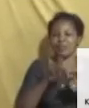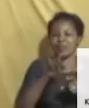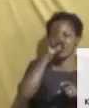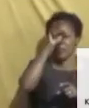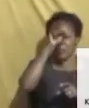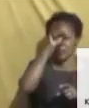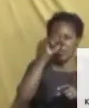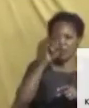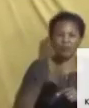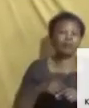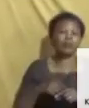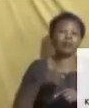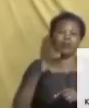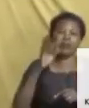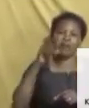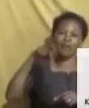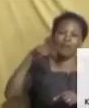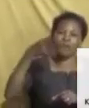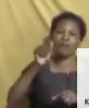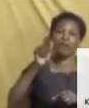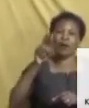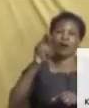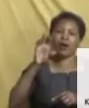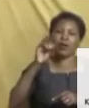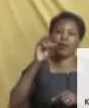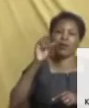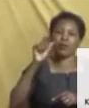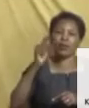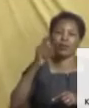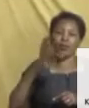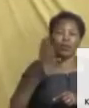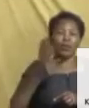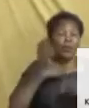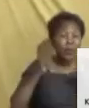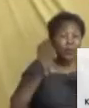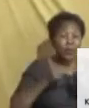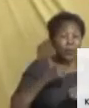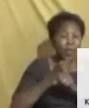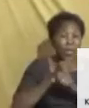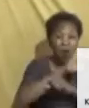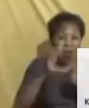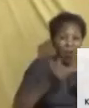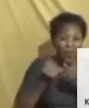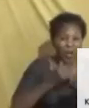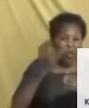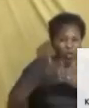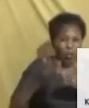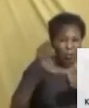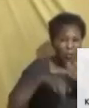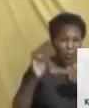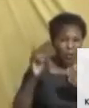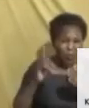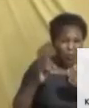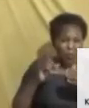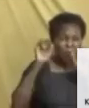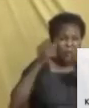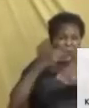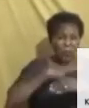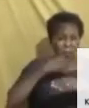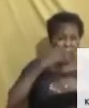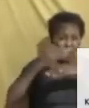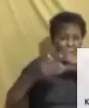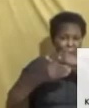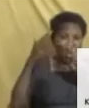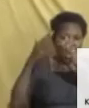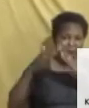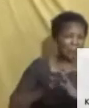Can I bring the traffic in Nairobi to a standstill? Can I build a palace for myself?